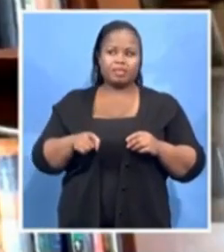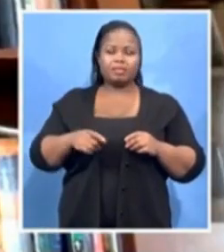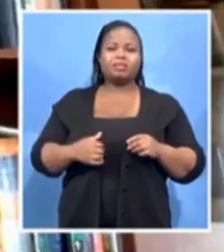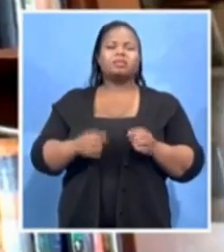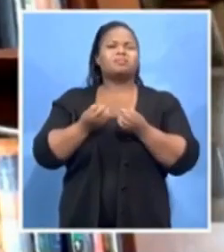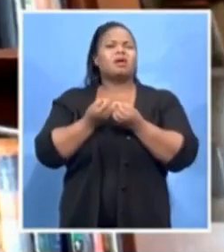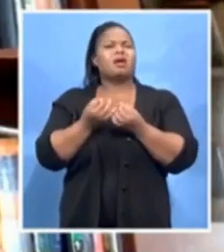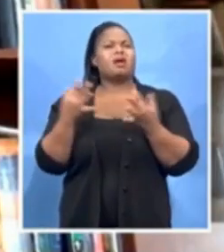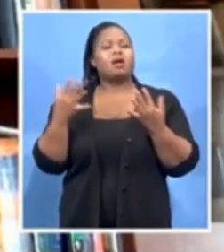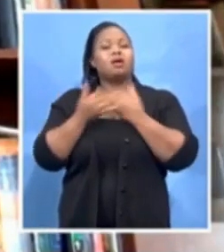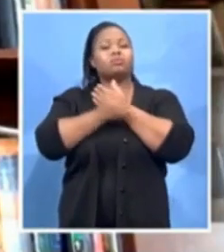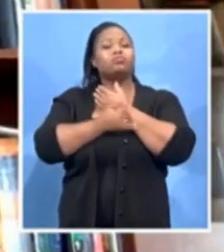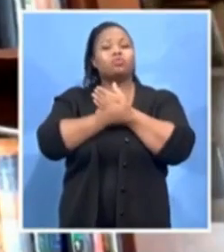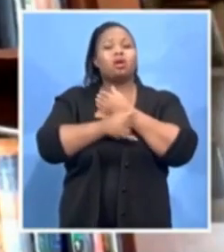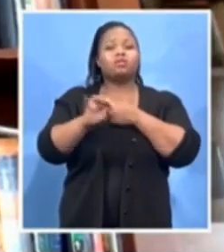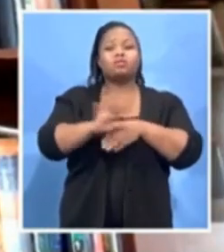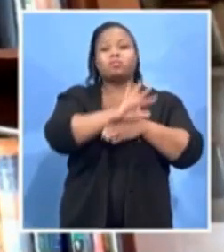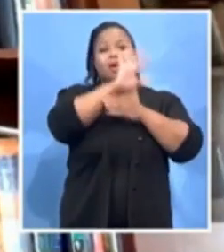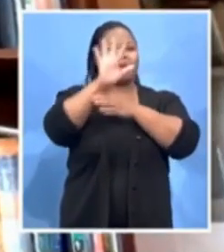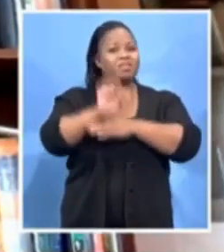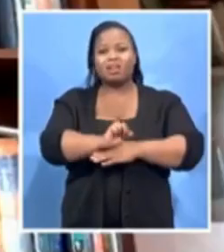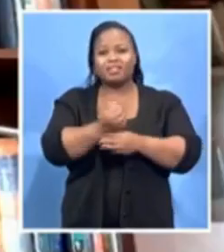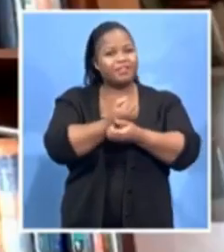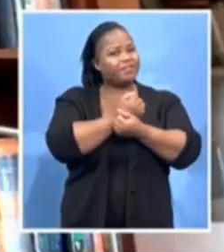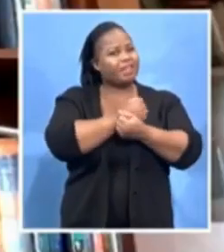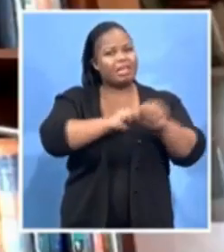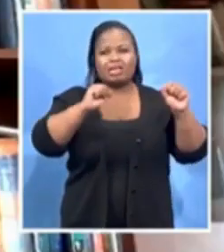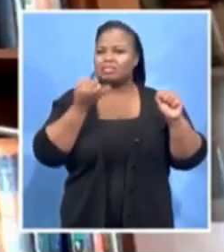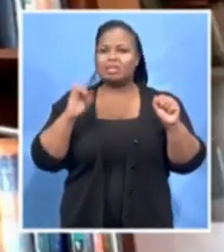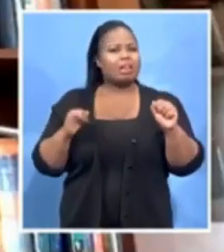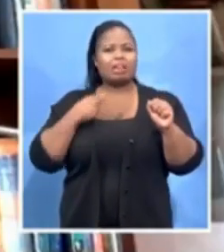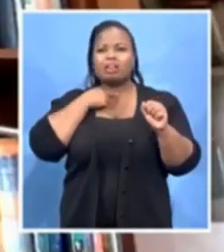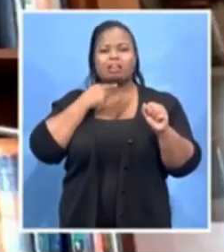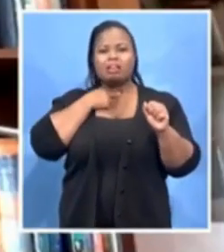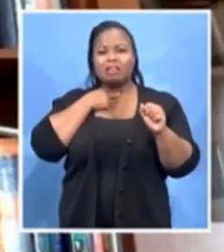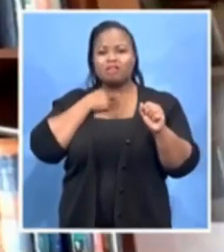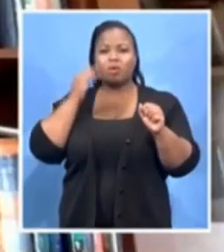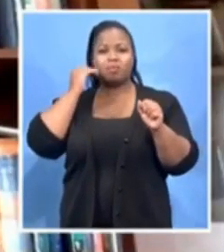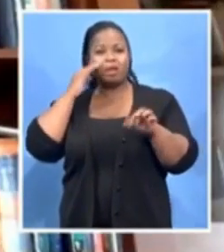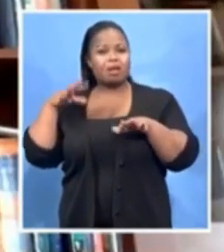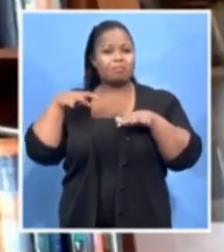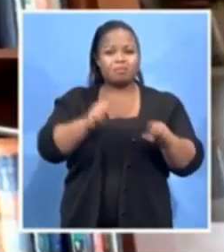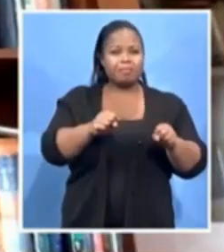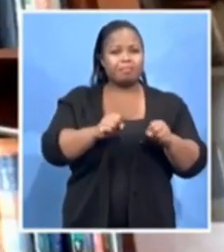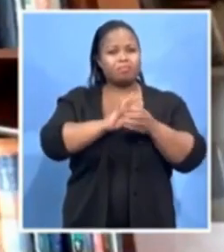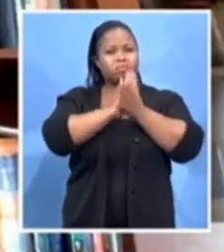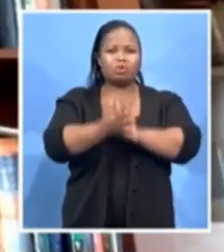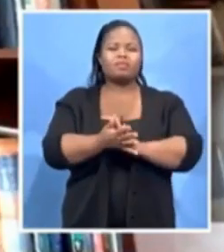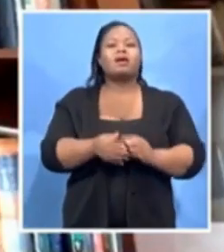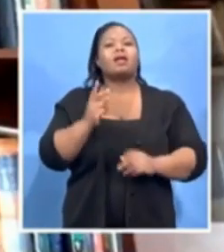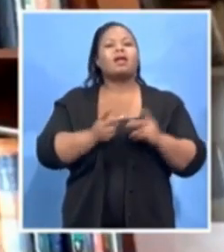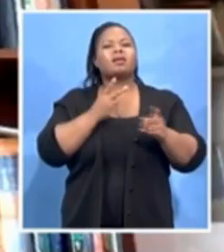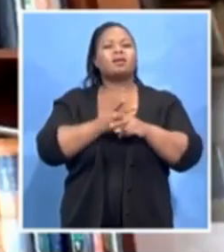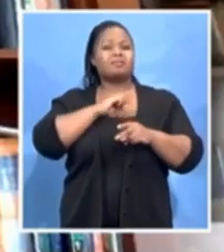still not free from the colonial yoke. And that is why, in addition to the African